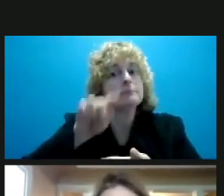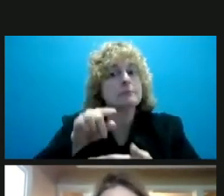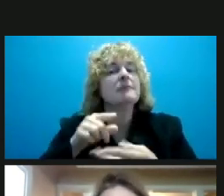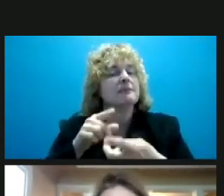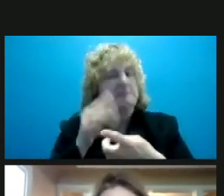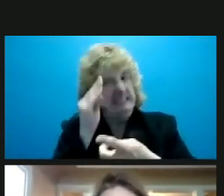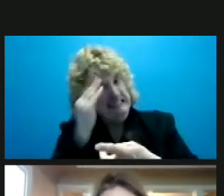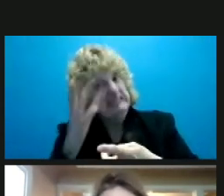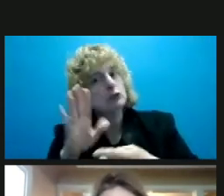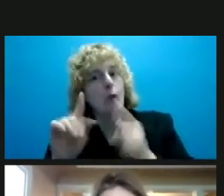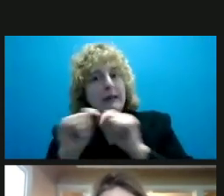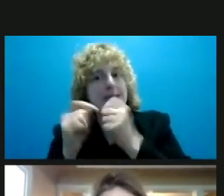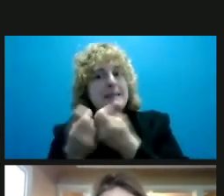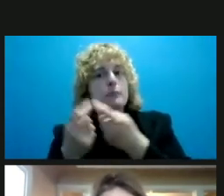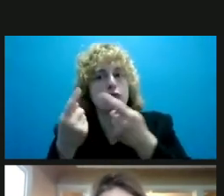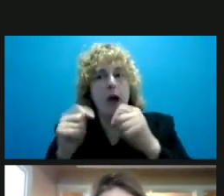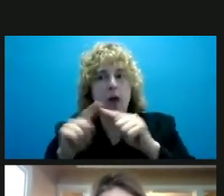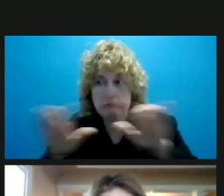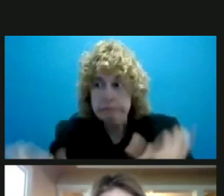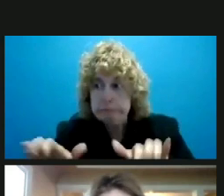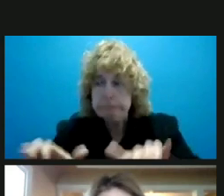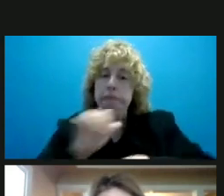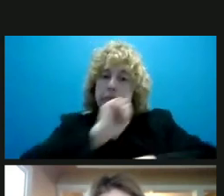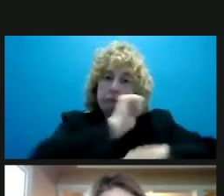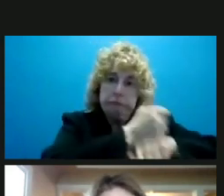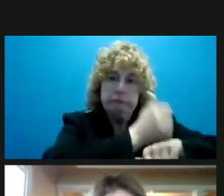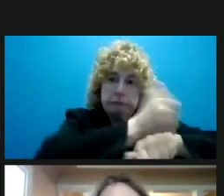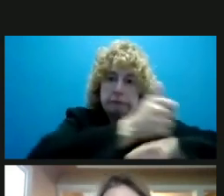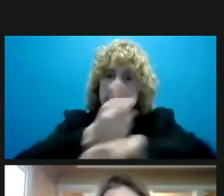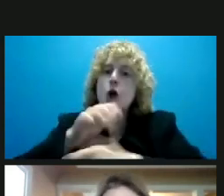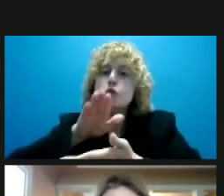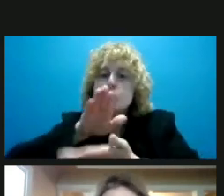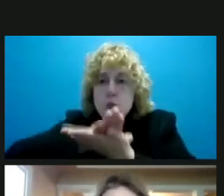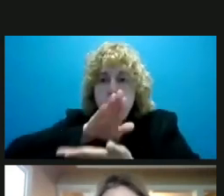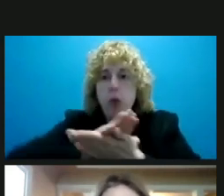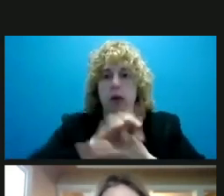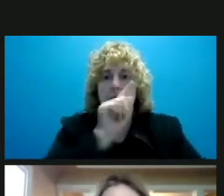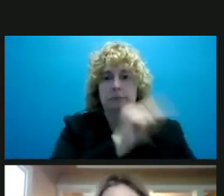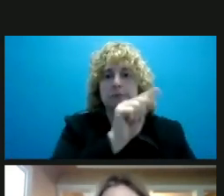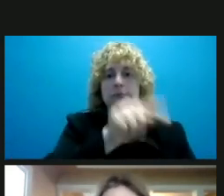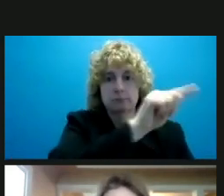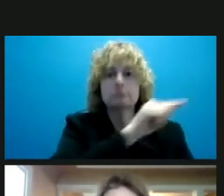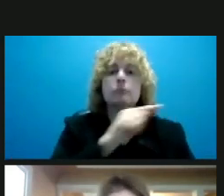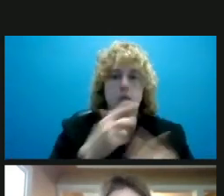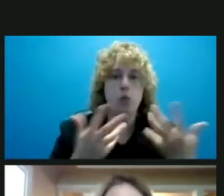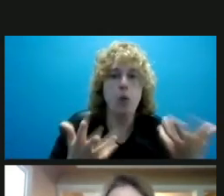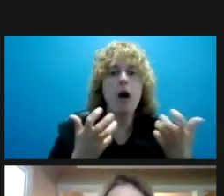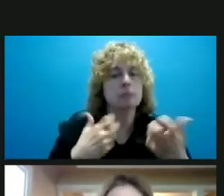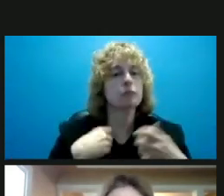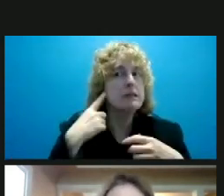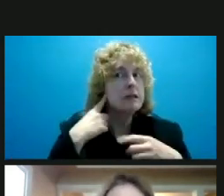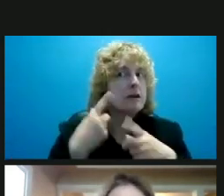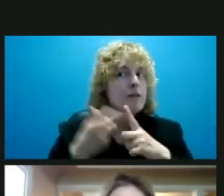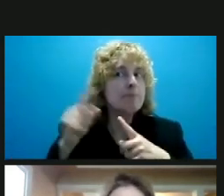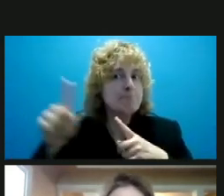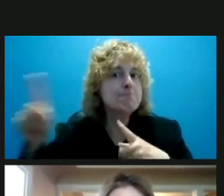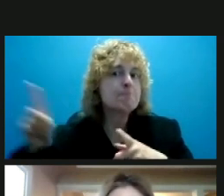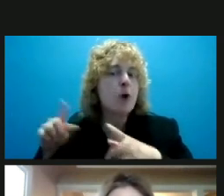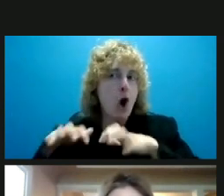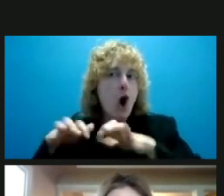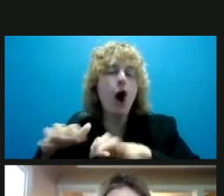And we'd like to see more of that we're hearing from the audience. So, thank you so much, Hannah, for